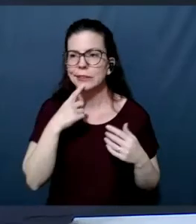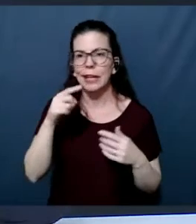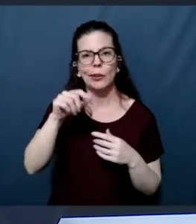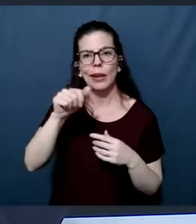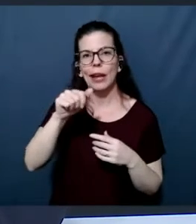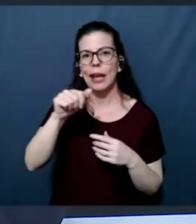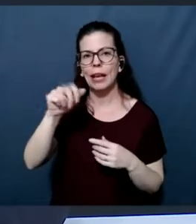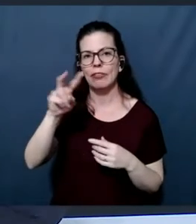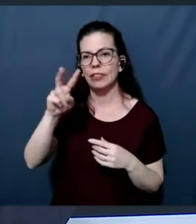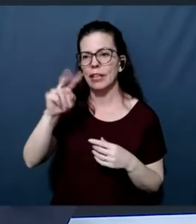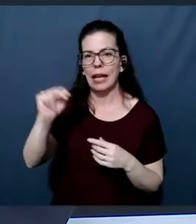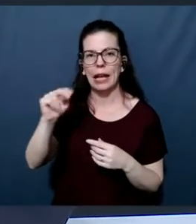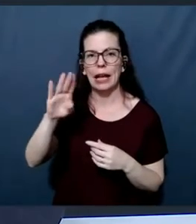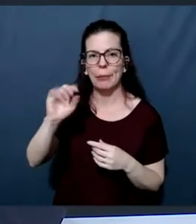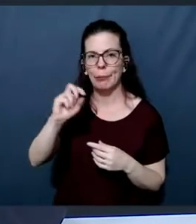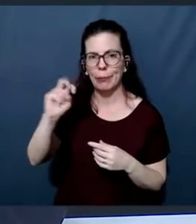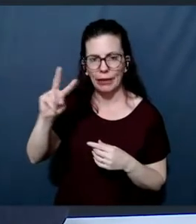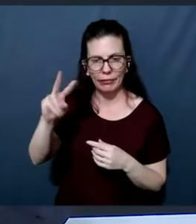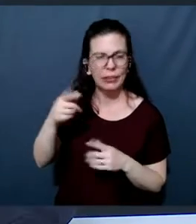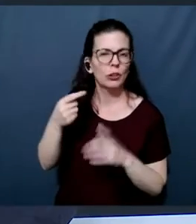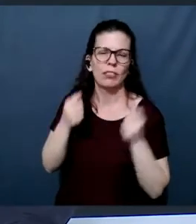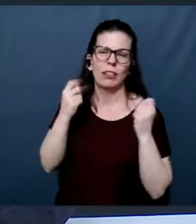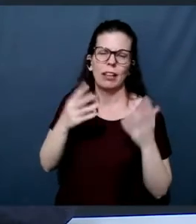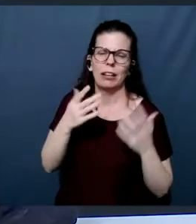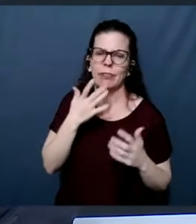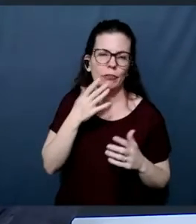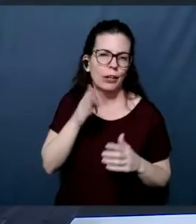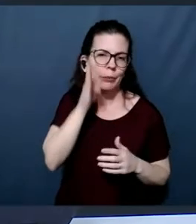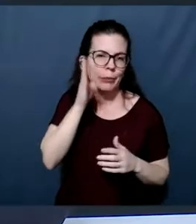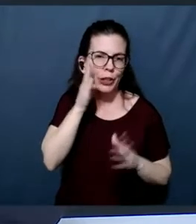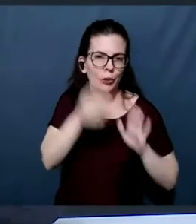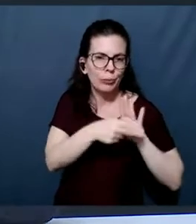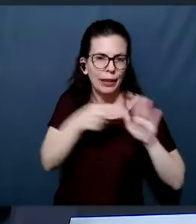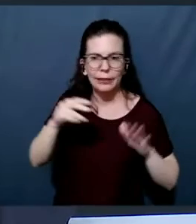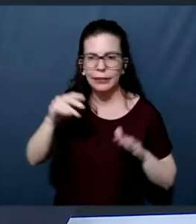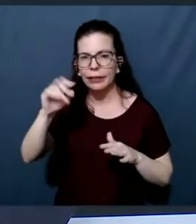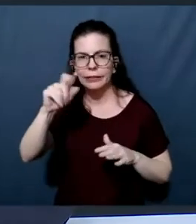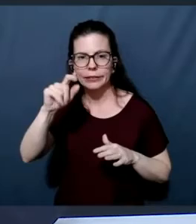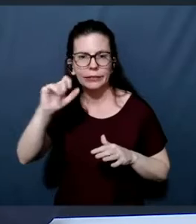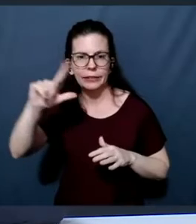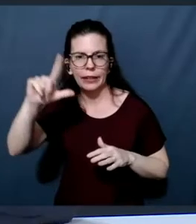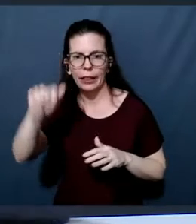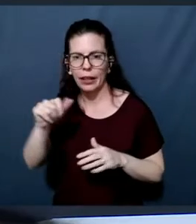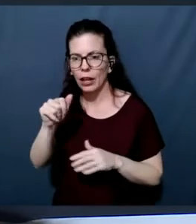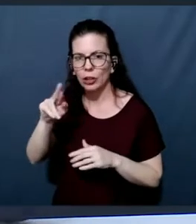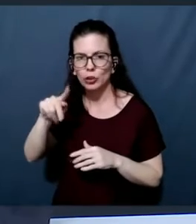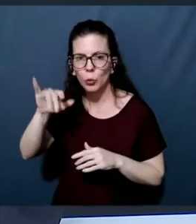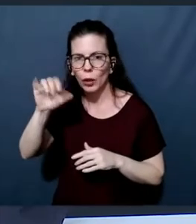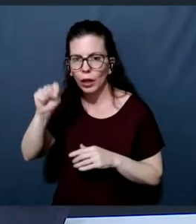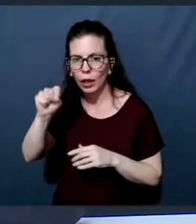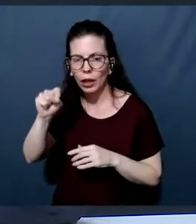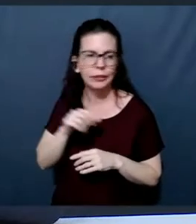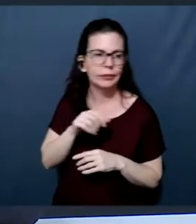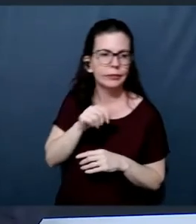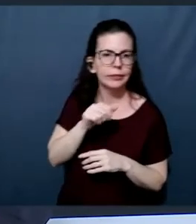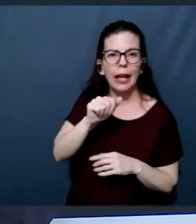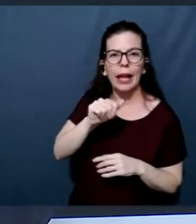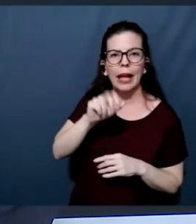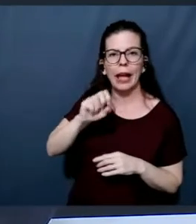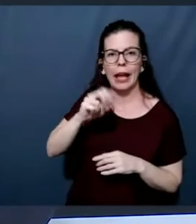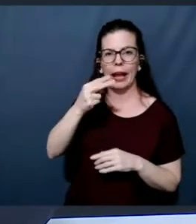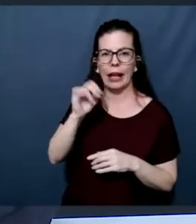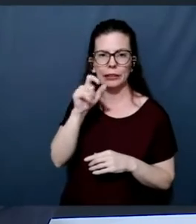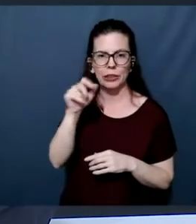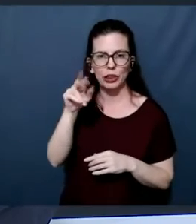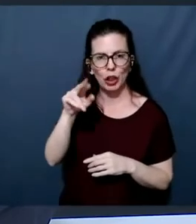of favorite beer brands all around the world. Stella Artois might just be one of those, or Anheuser-Busch. Okay. And now you want to sell